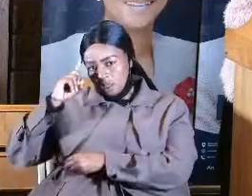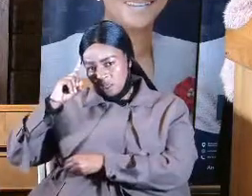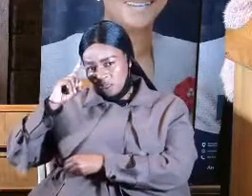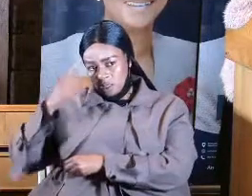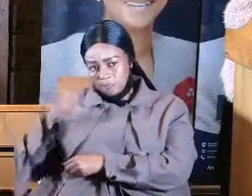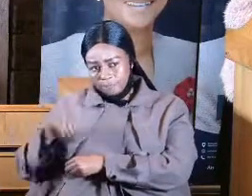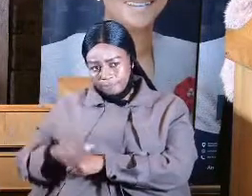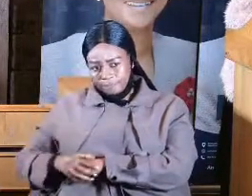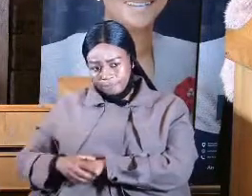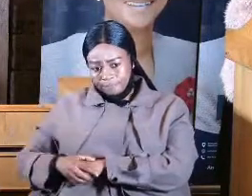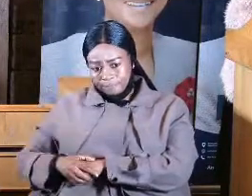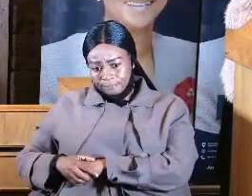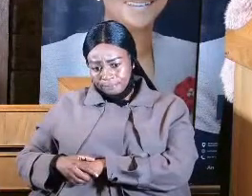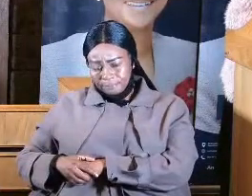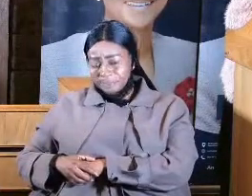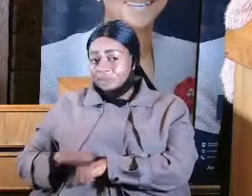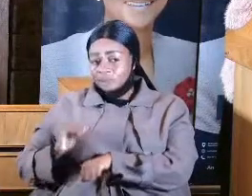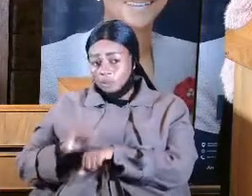So,